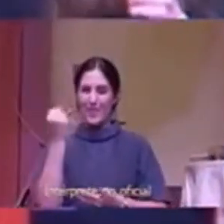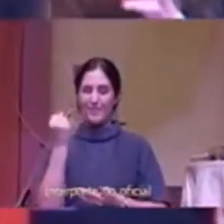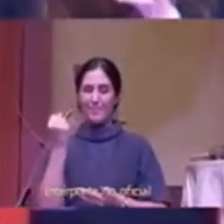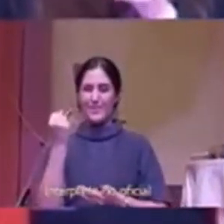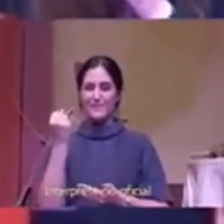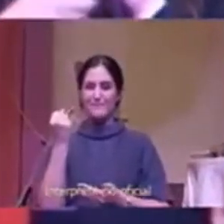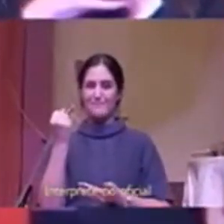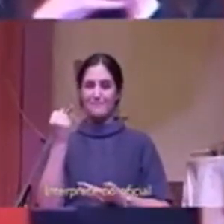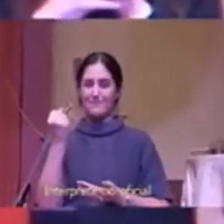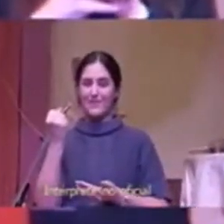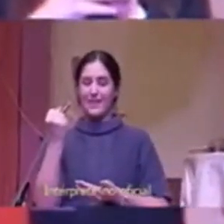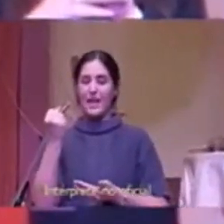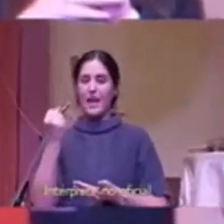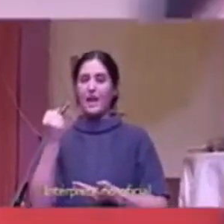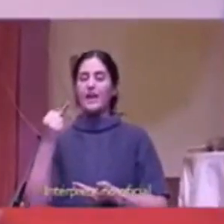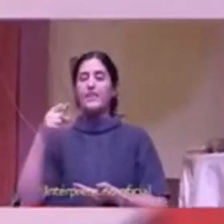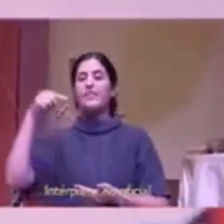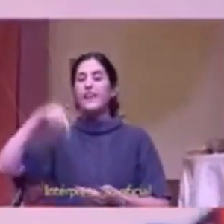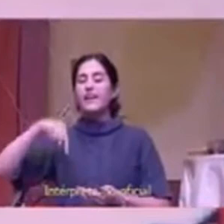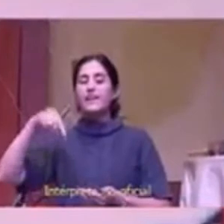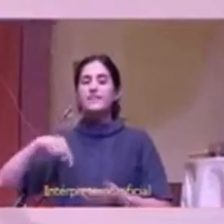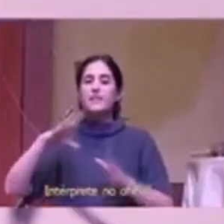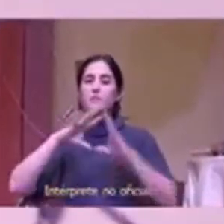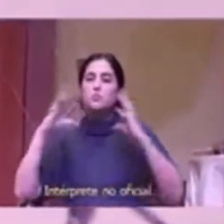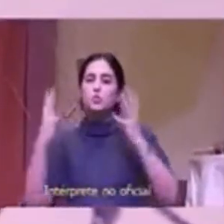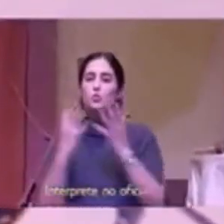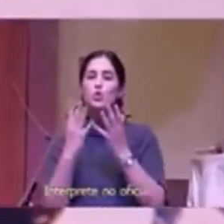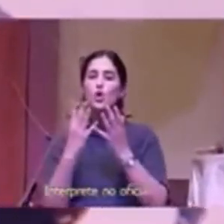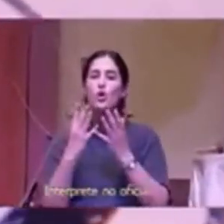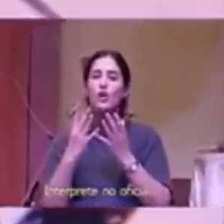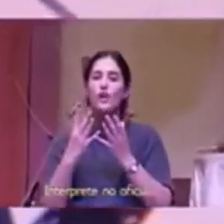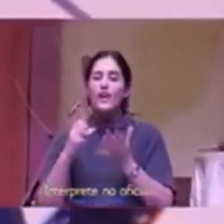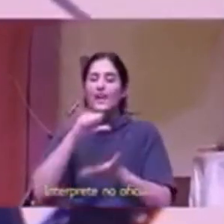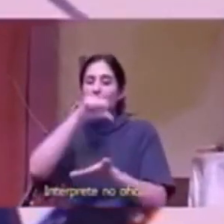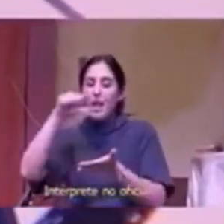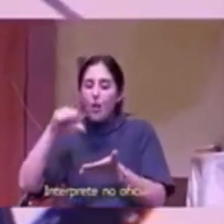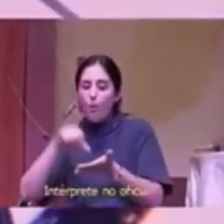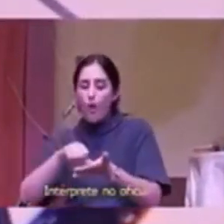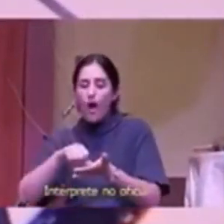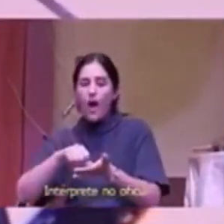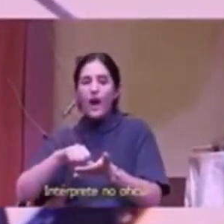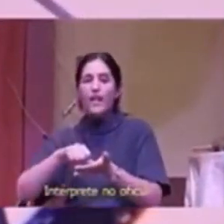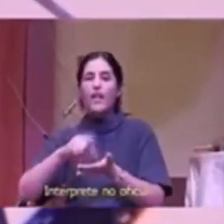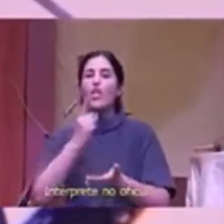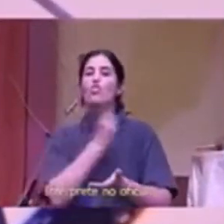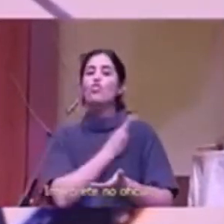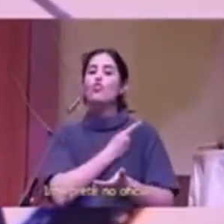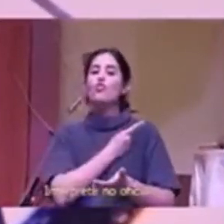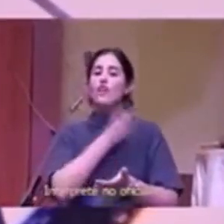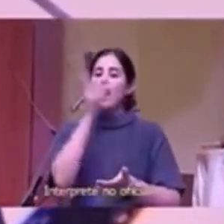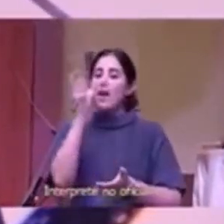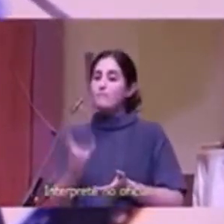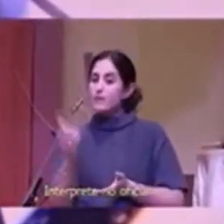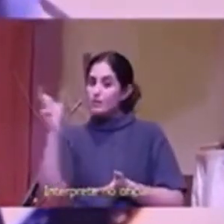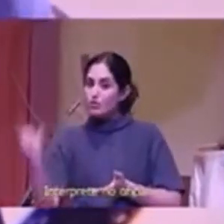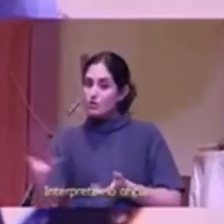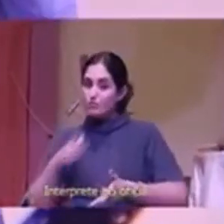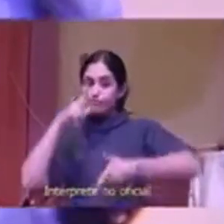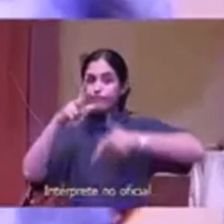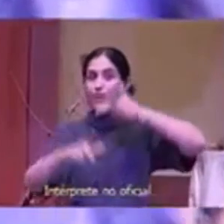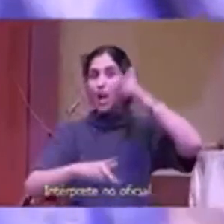un púlpito en un aula. That train all the elites up here. que entrena a todos los elite que están